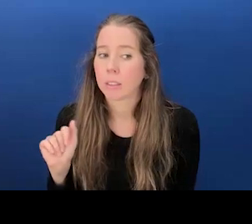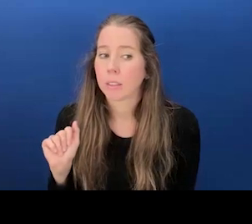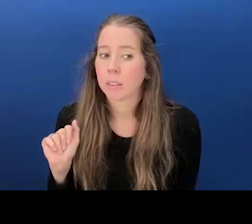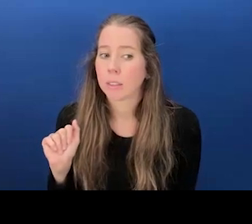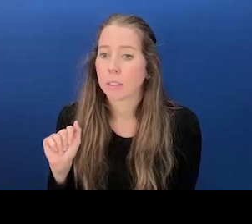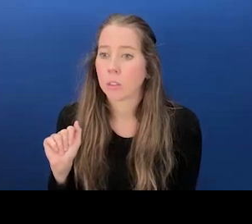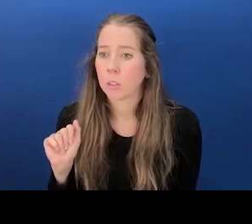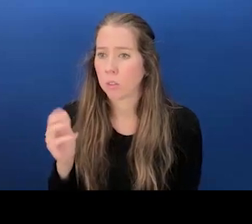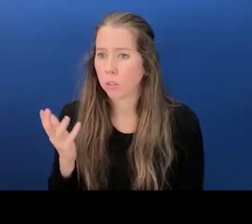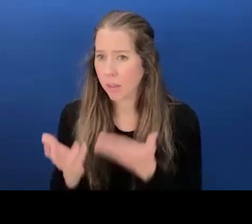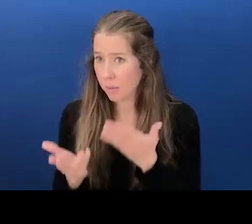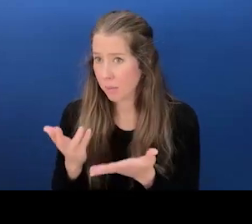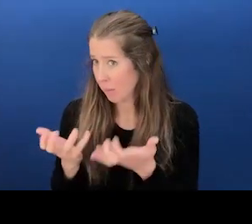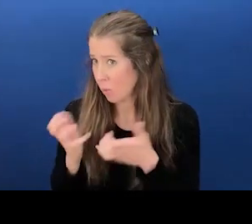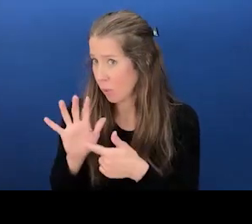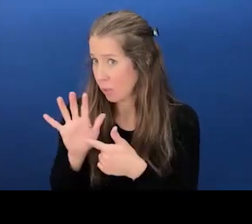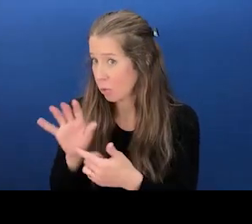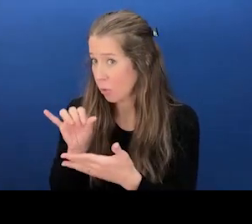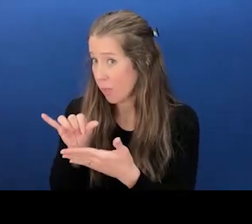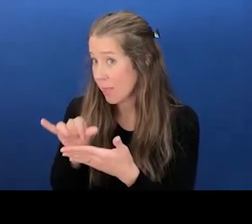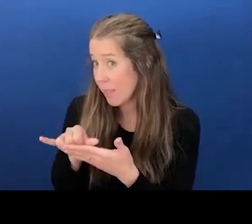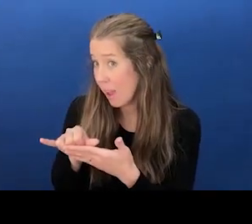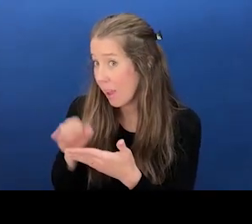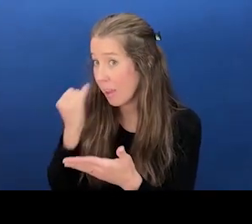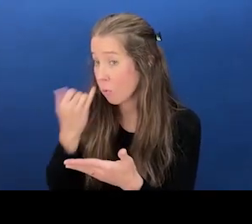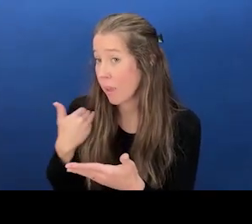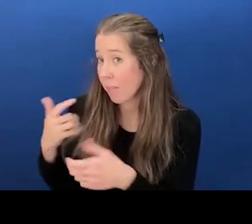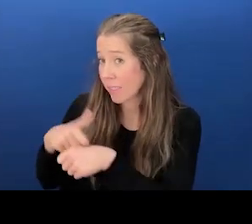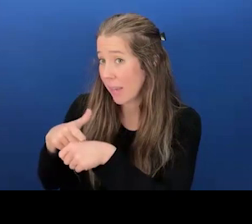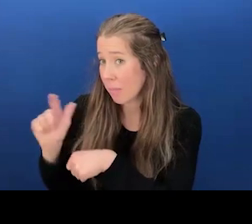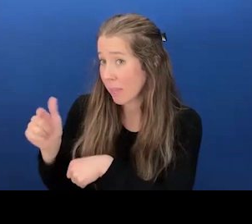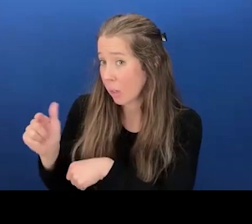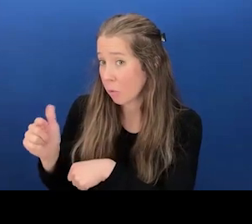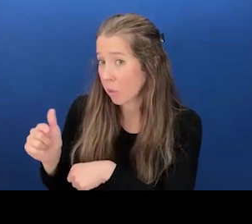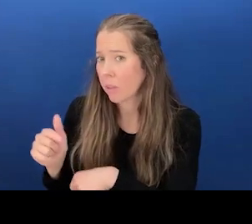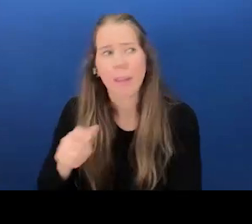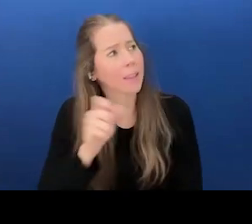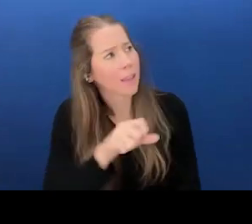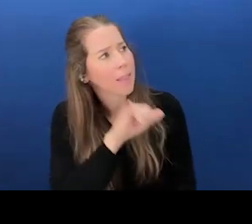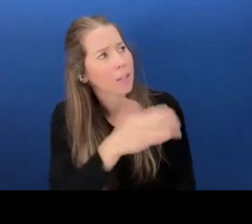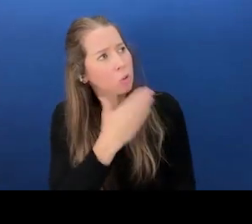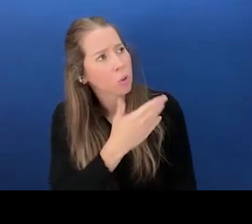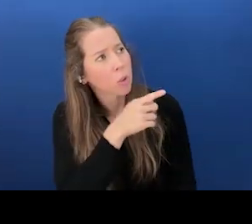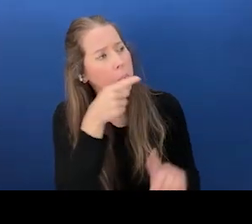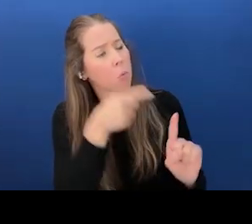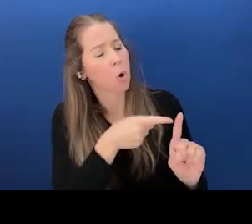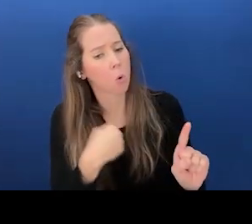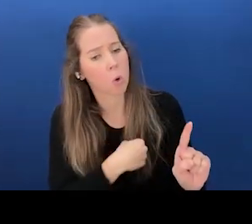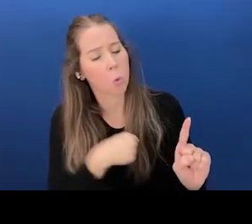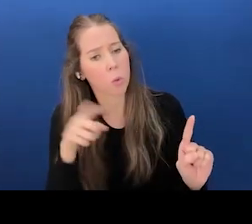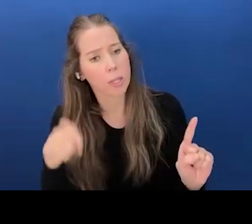I might want to show that if we do have some time. Yeah. Yeah, that's a good point. We need